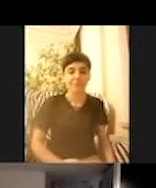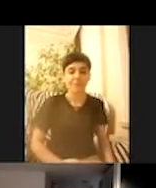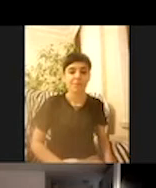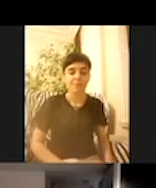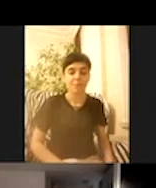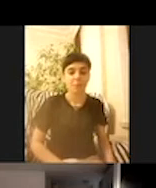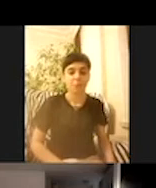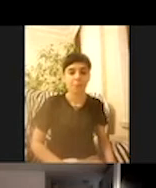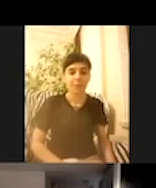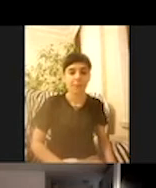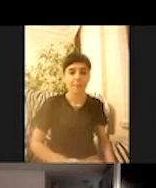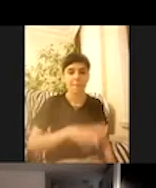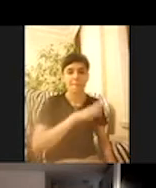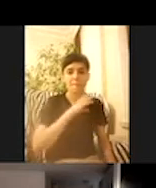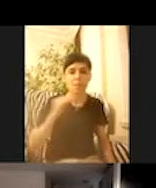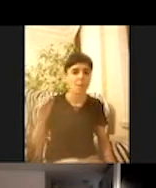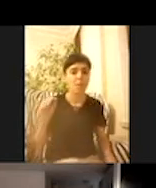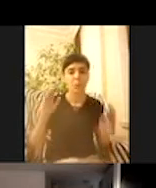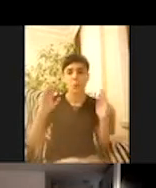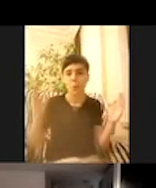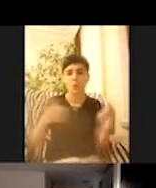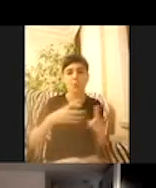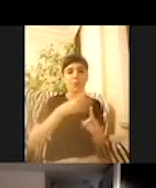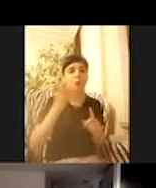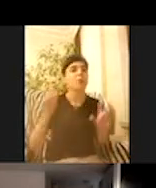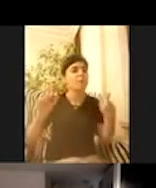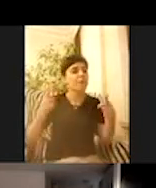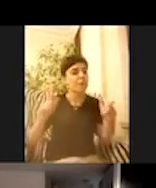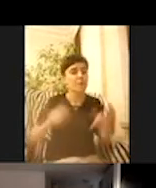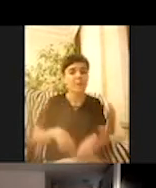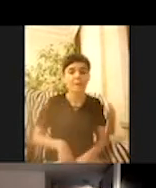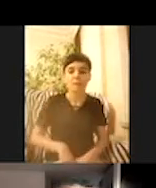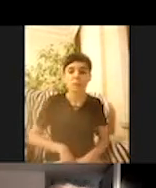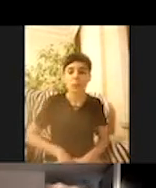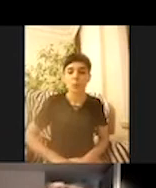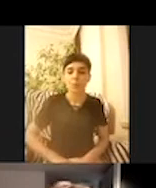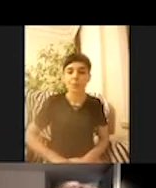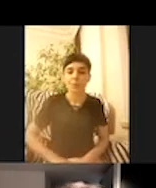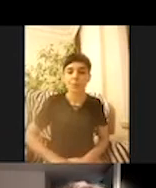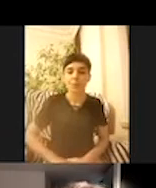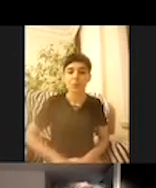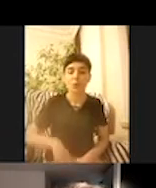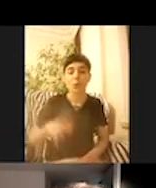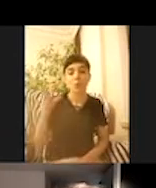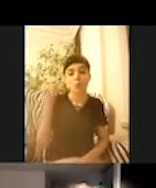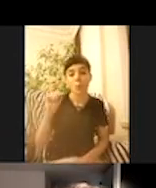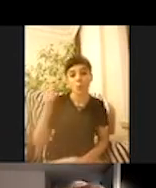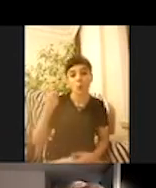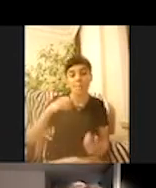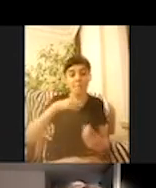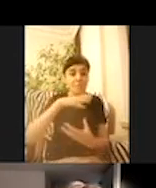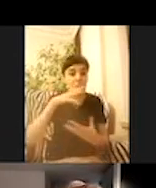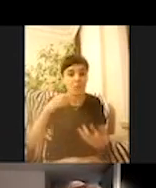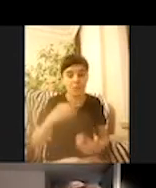And for me, it was like a big thing because of my Moluccan